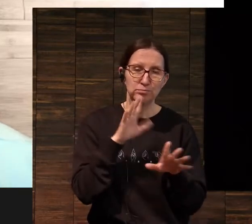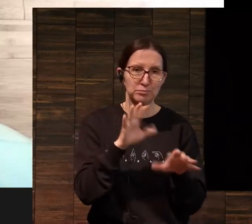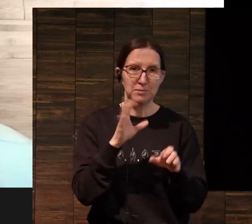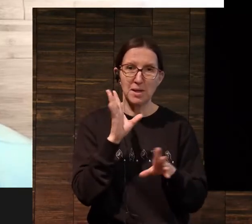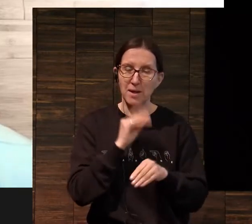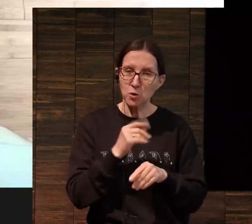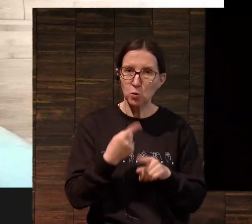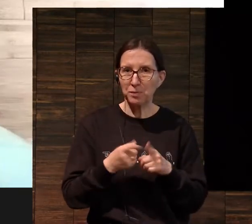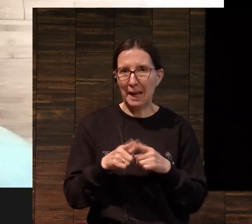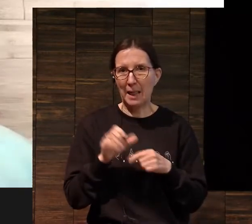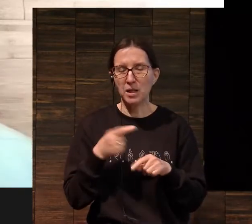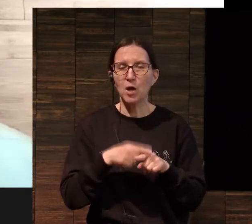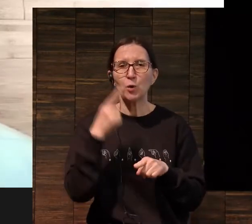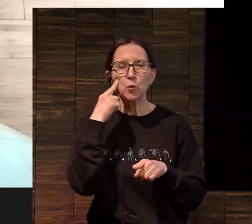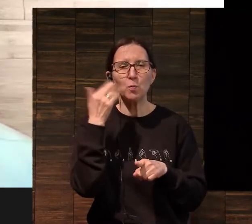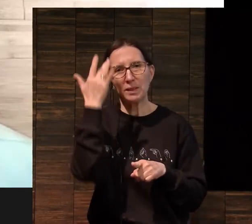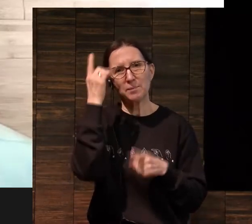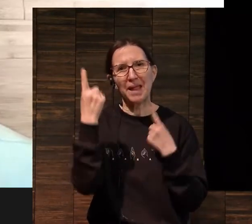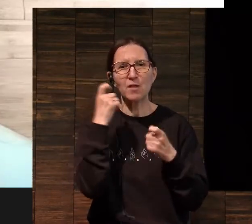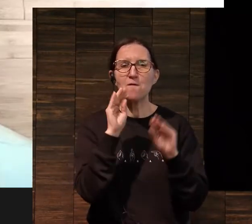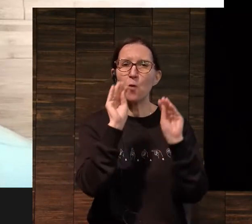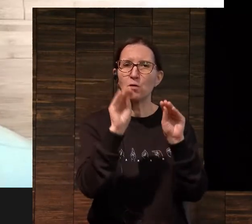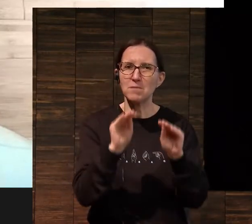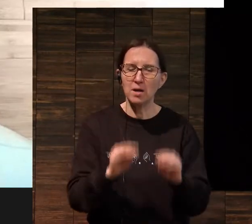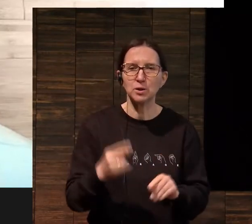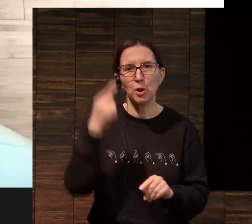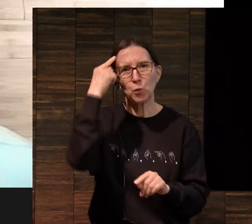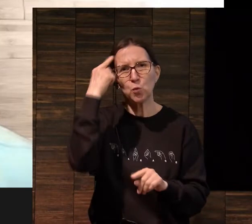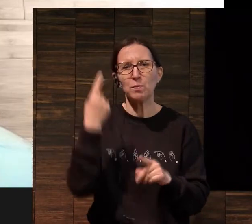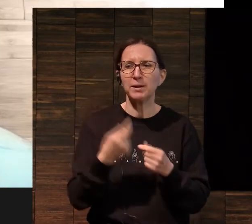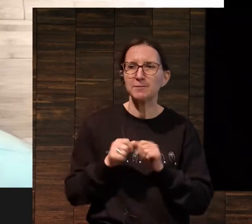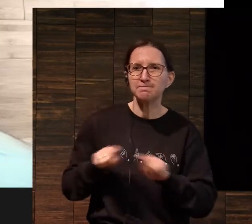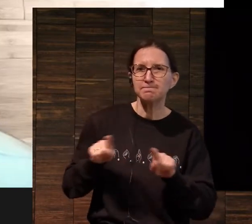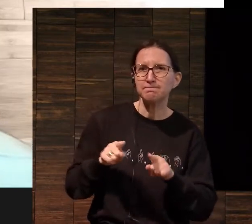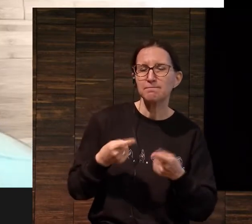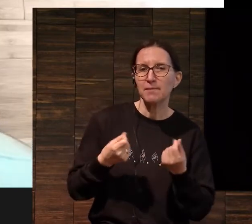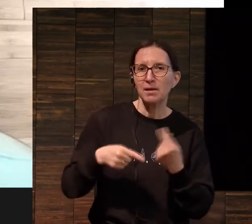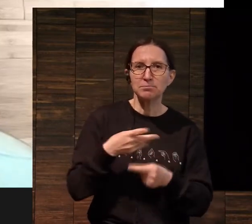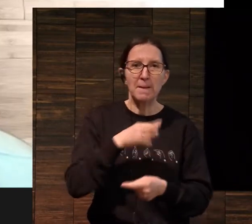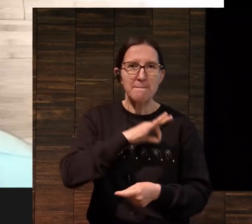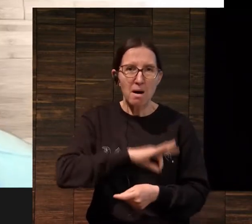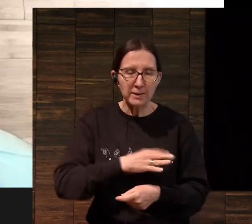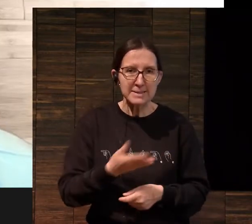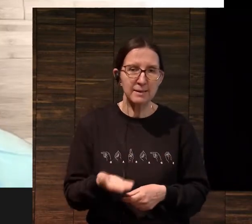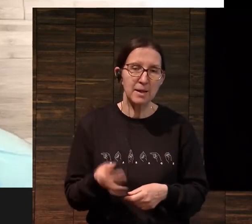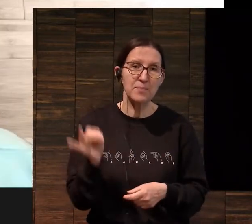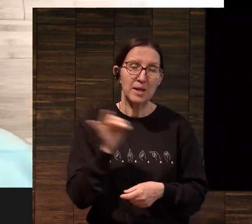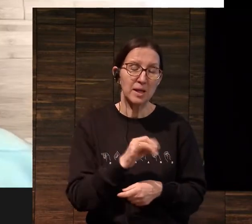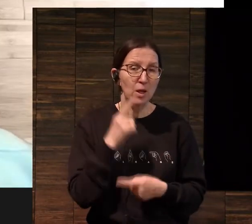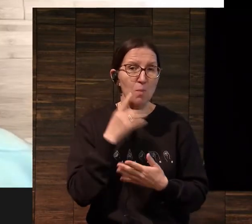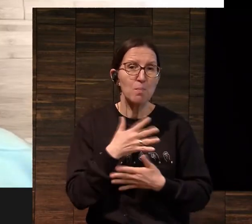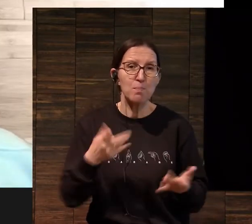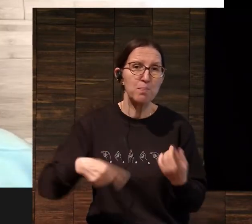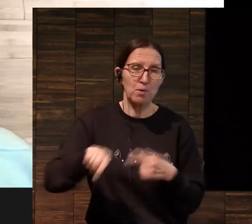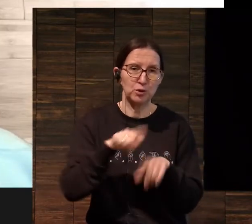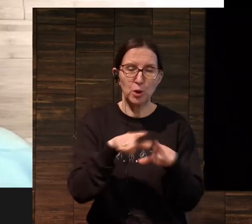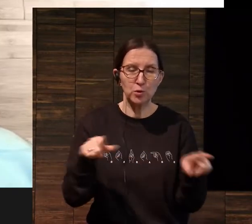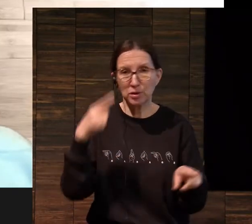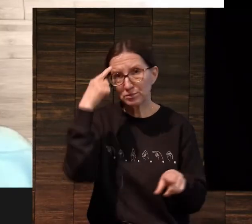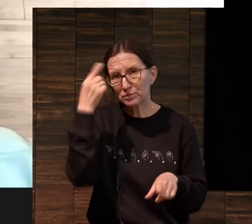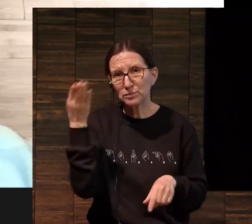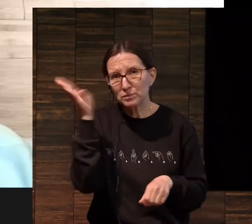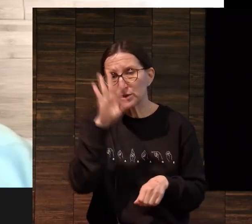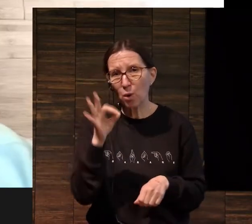alt text, you have the copy on the website itself. This is something most people don't think about. You need the copy of the website to